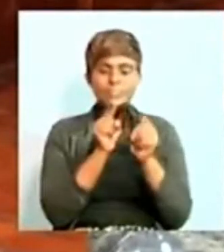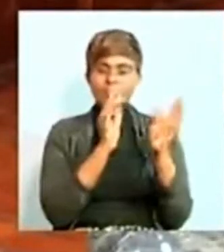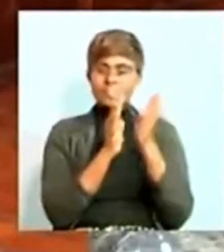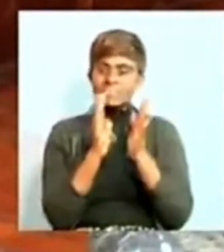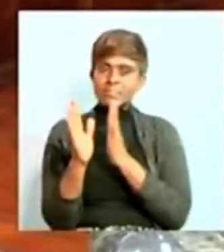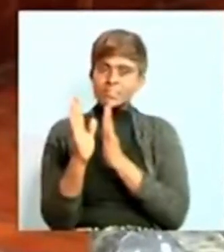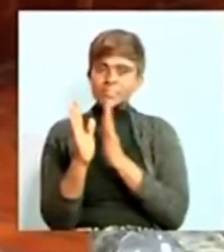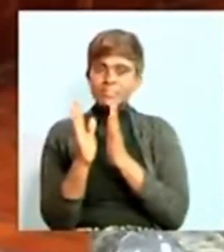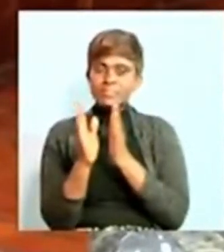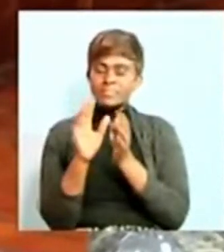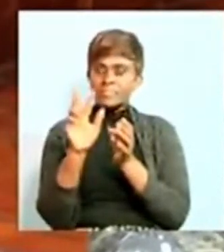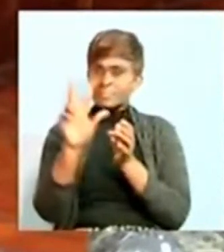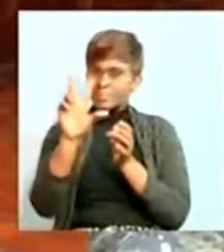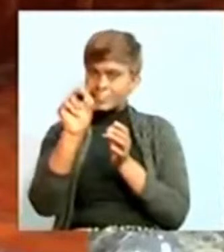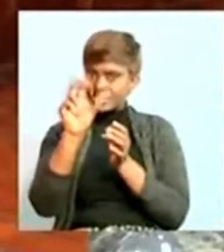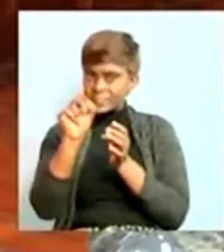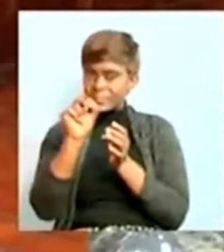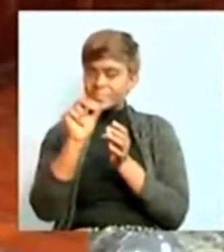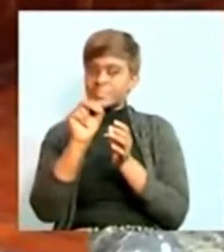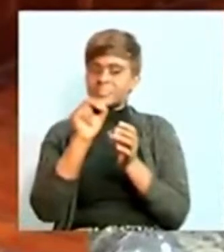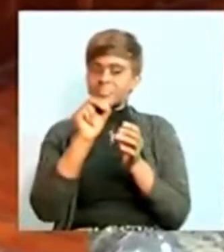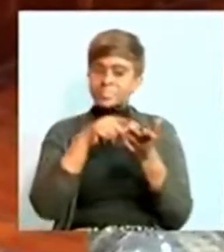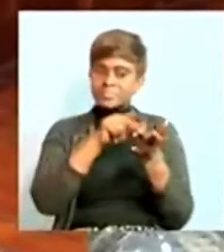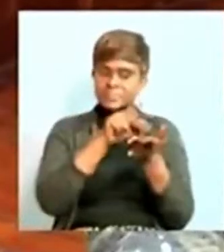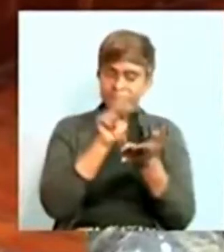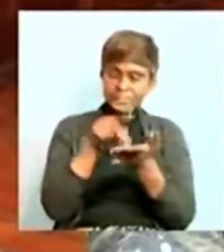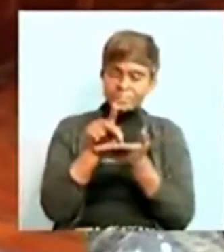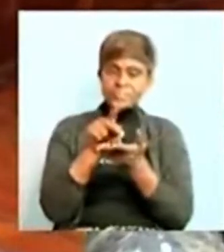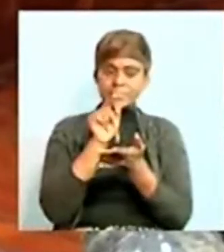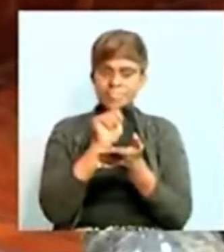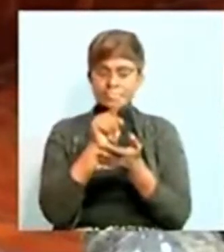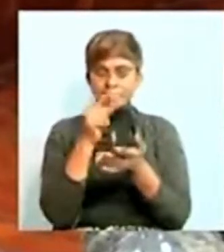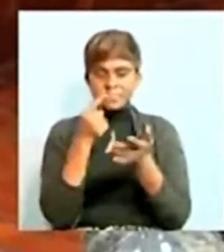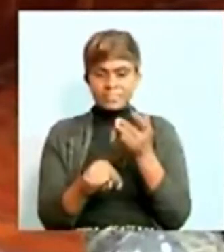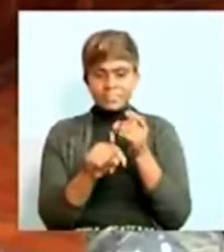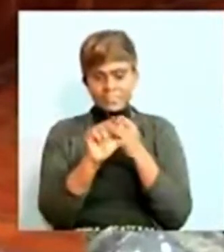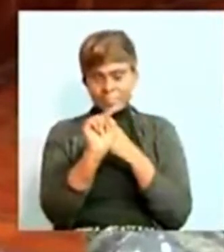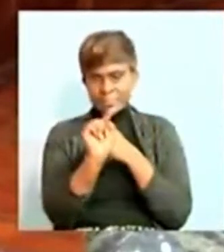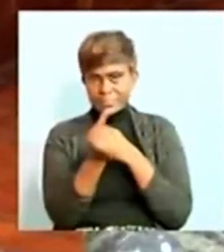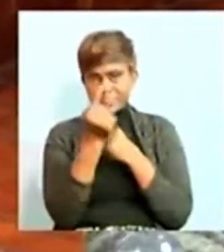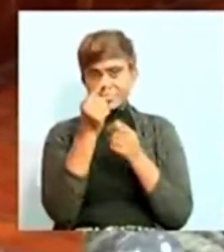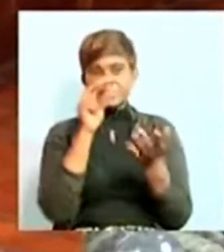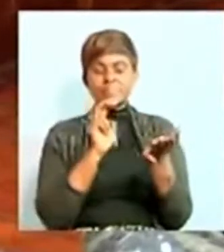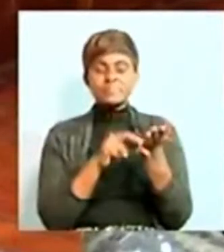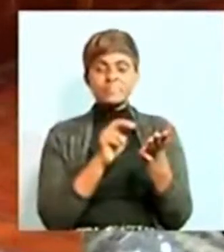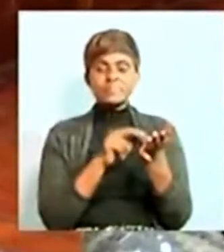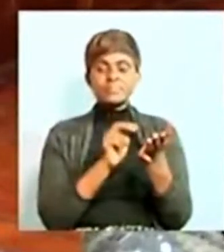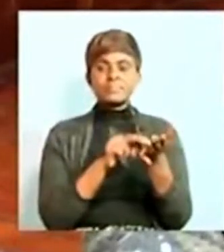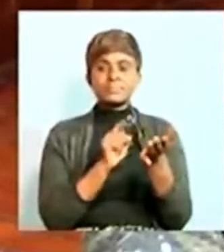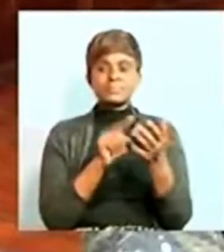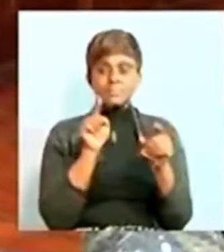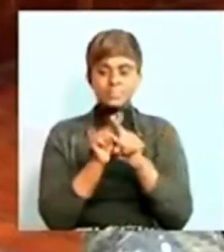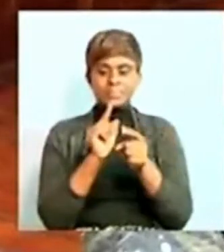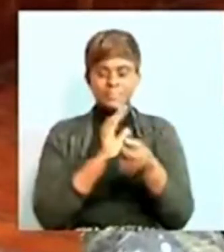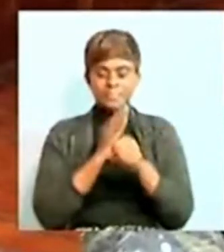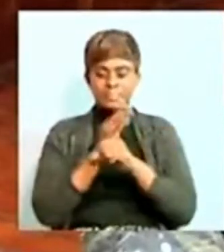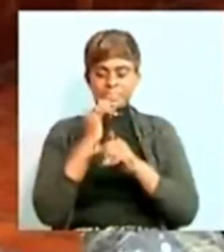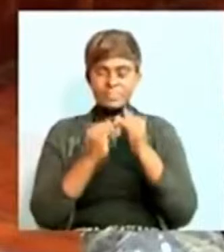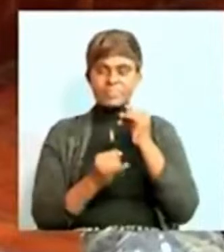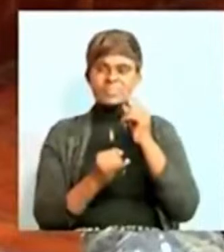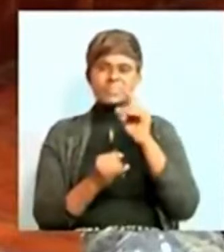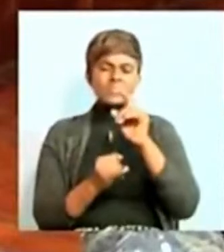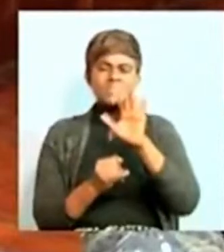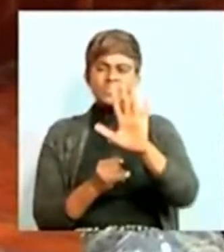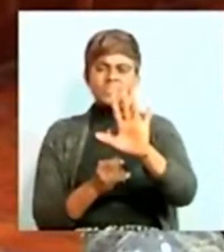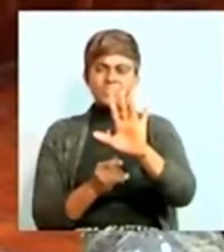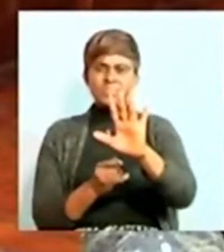prepared on the 30th, processed for payment. That was on 1st of November. Then the money